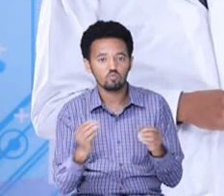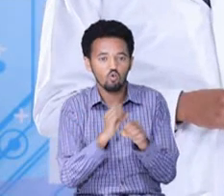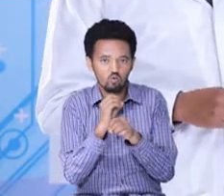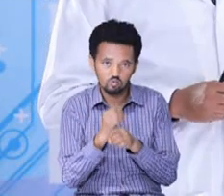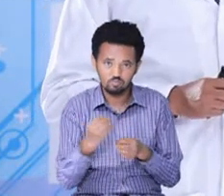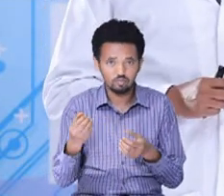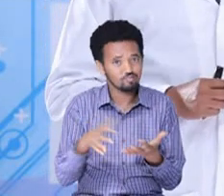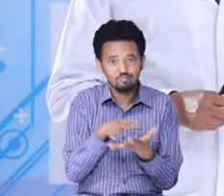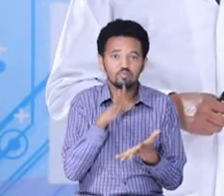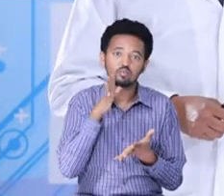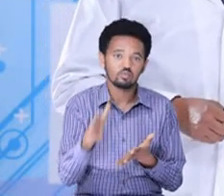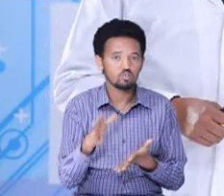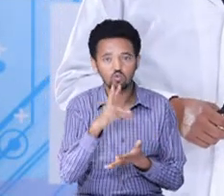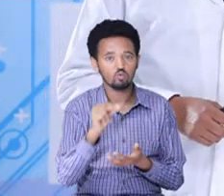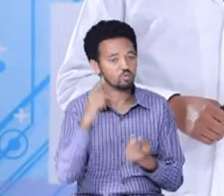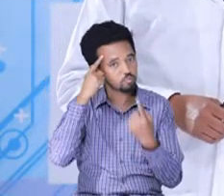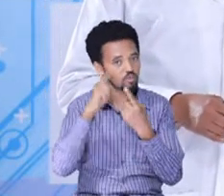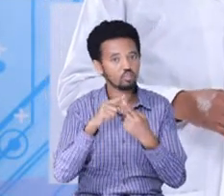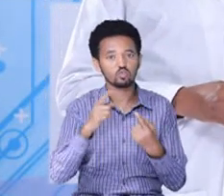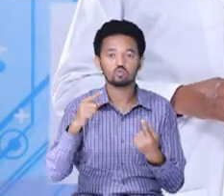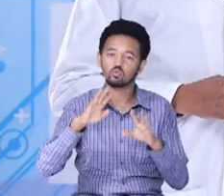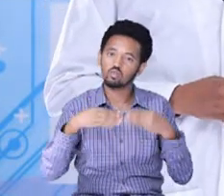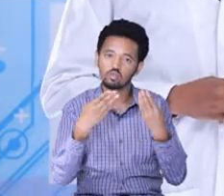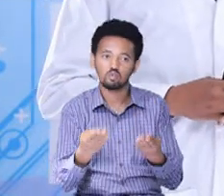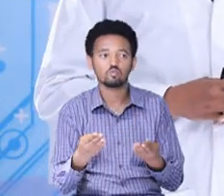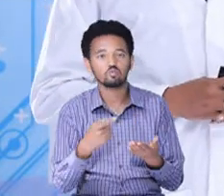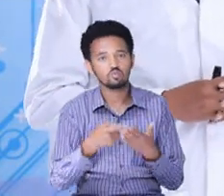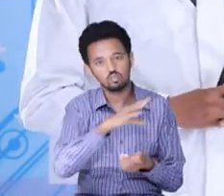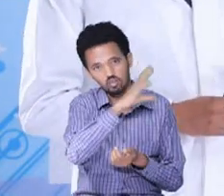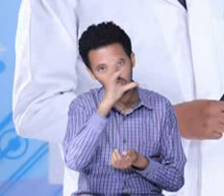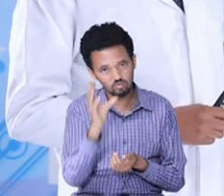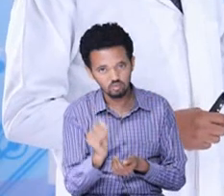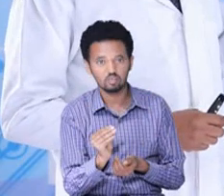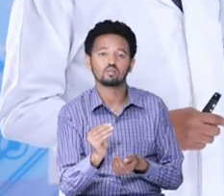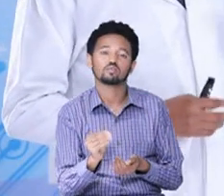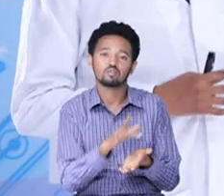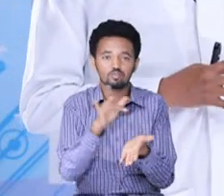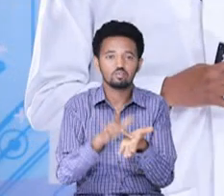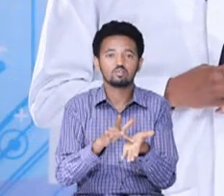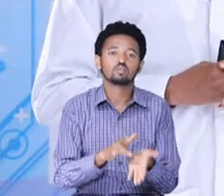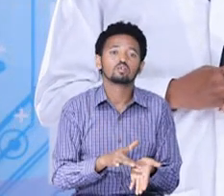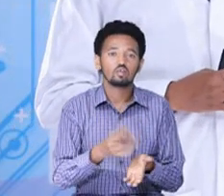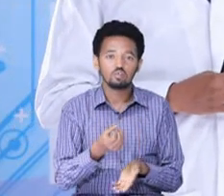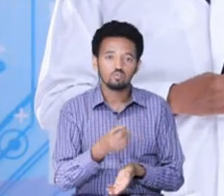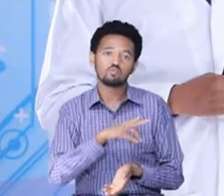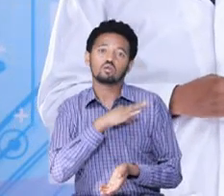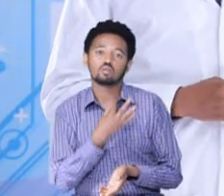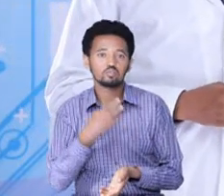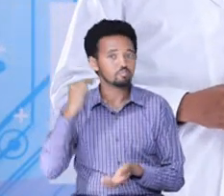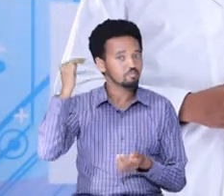the French government did not plan to give independence for the African state. Then the French